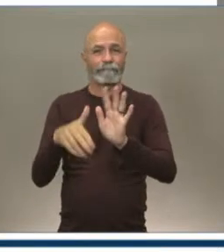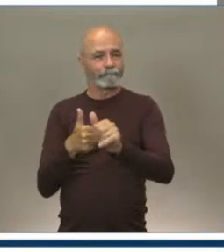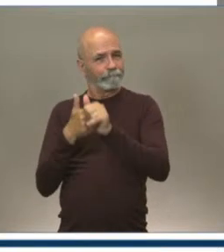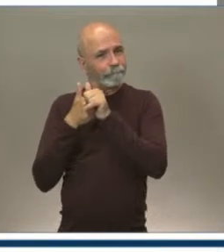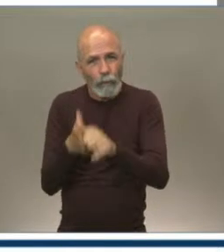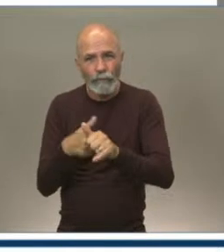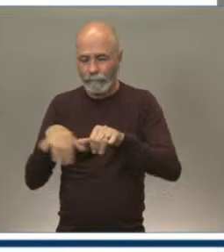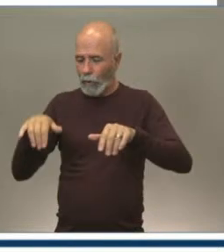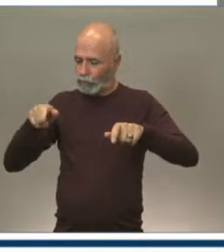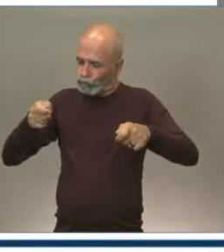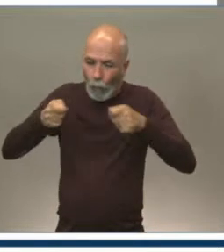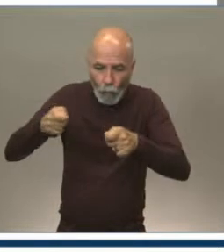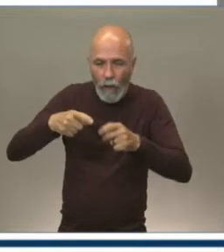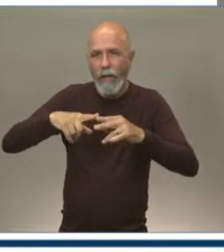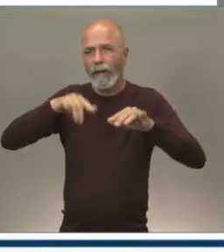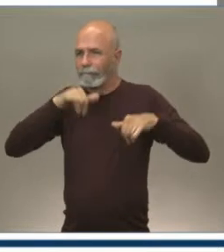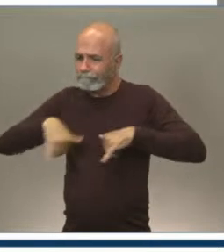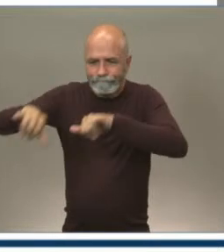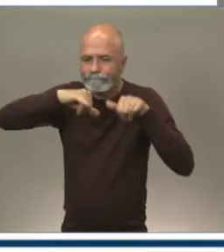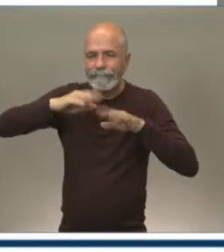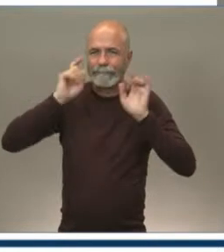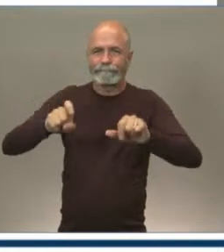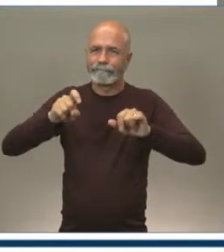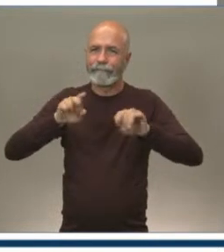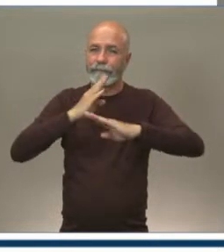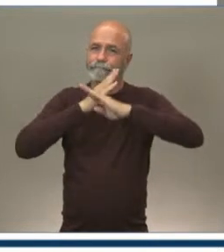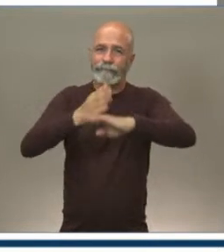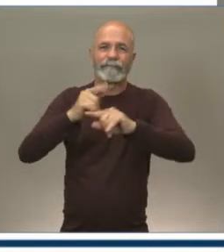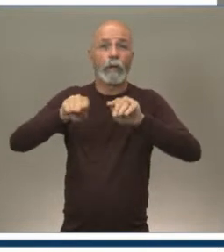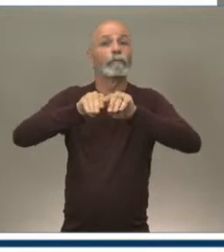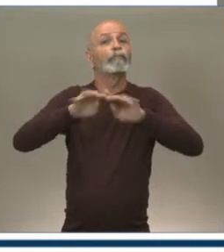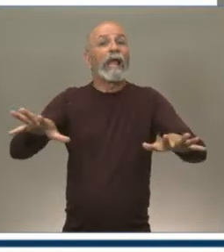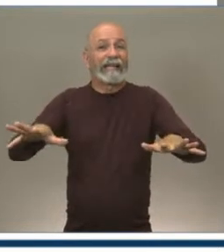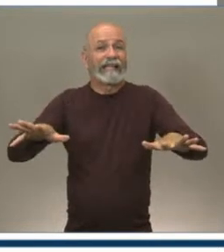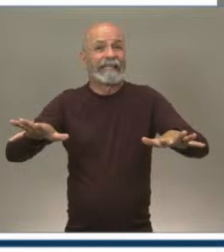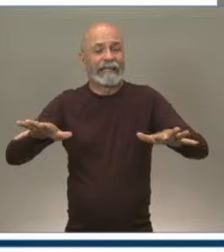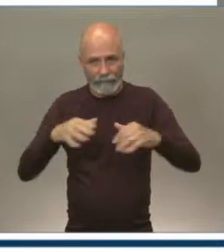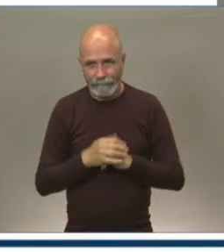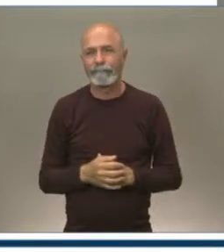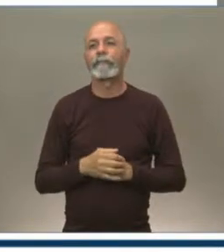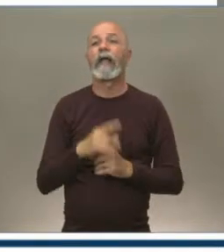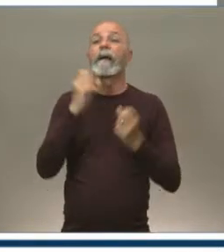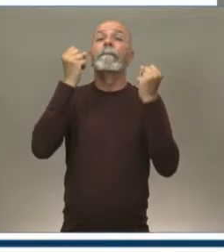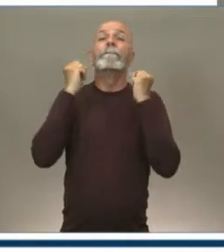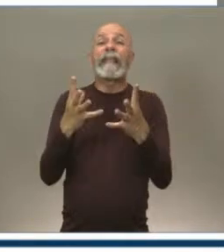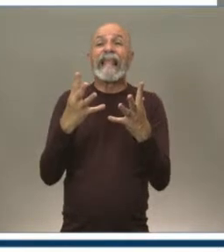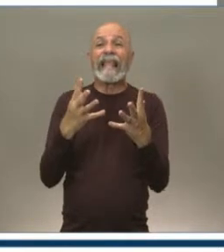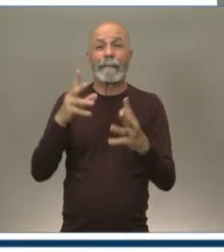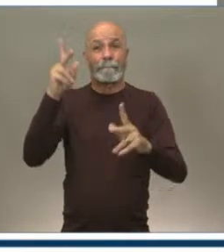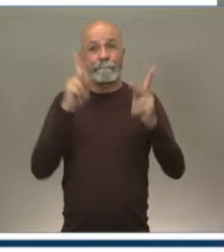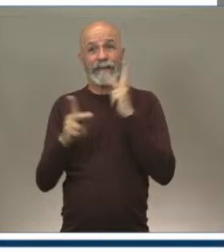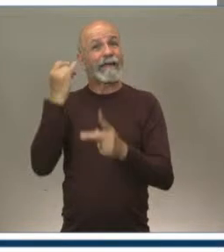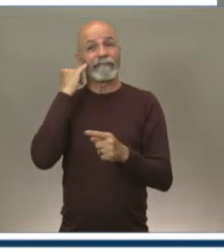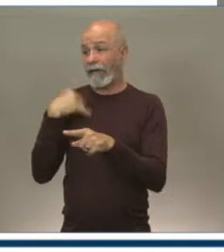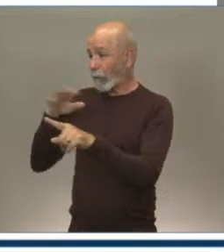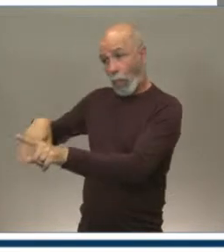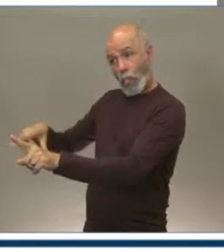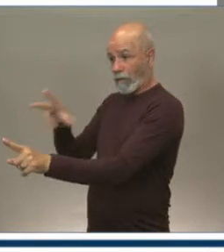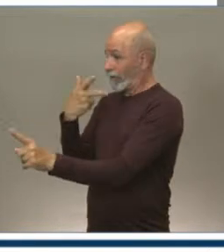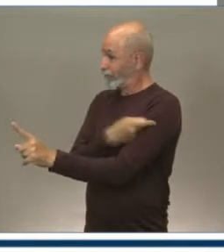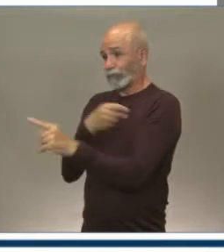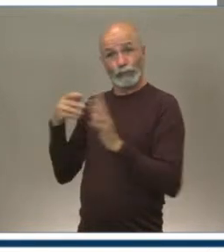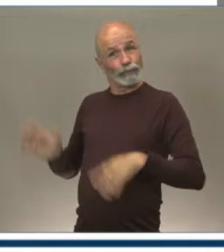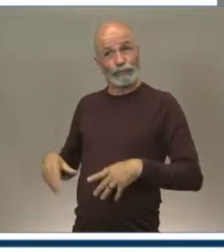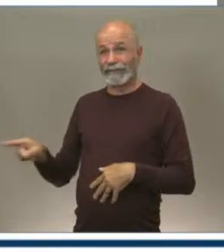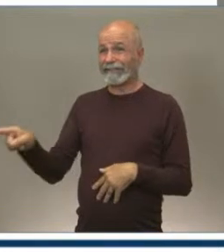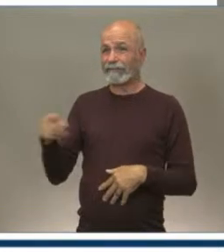of COVID-19. The virus needs a large number of unvaccinated people to spread. So we cannot give it that